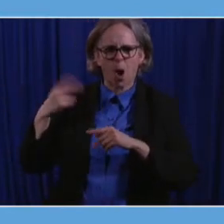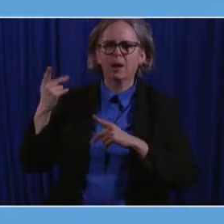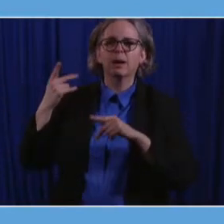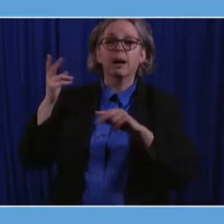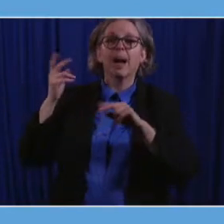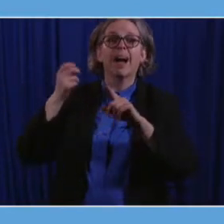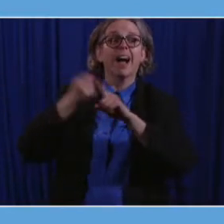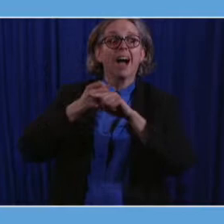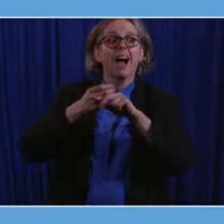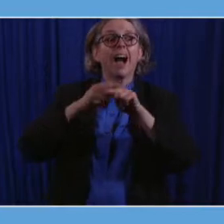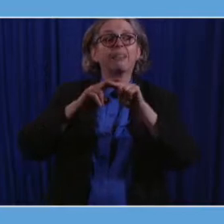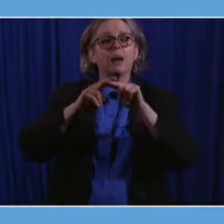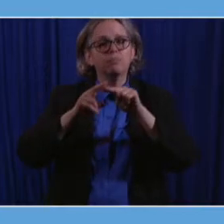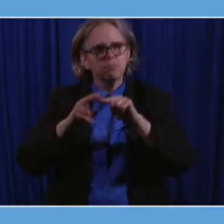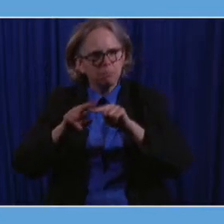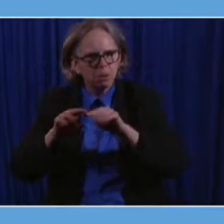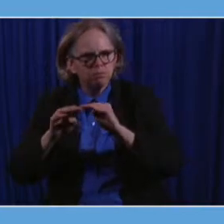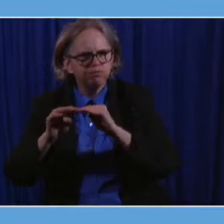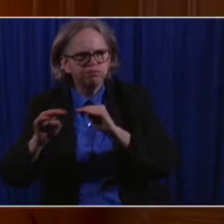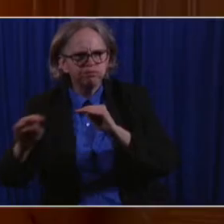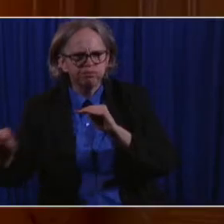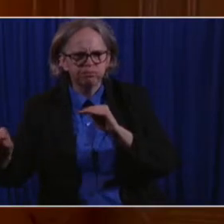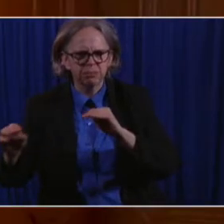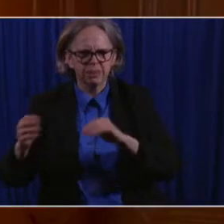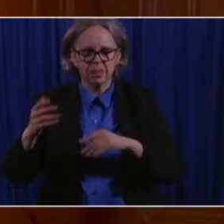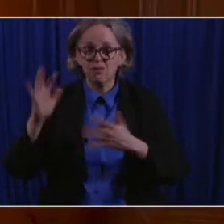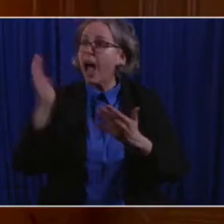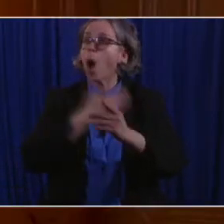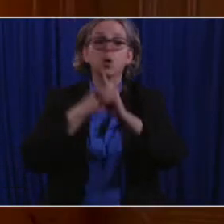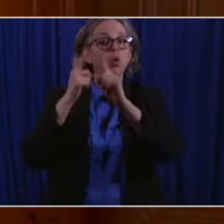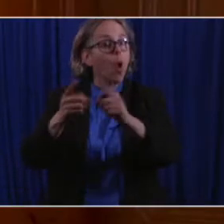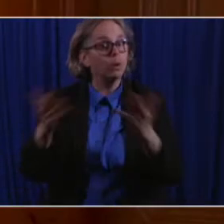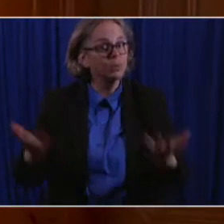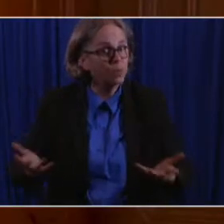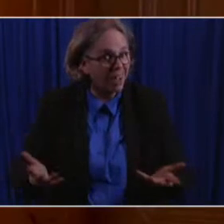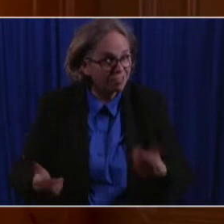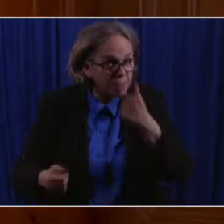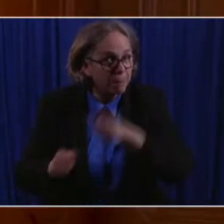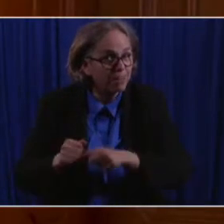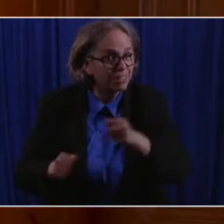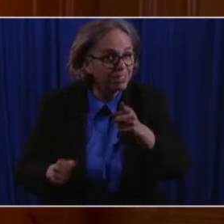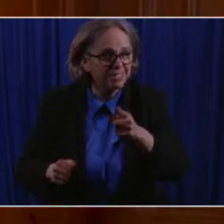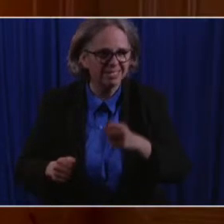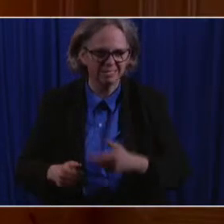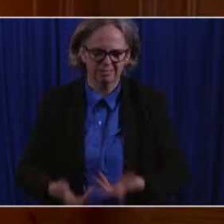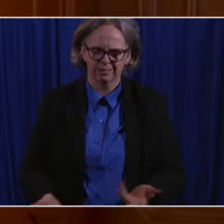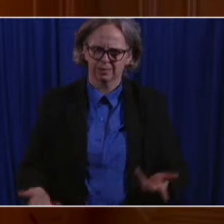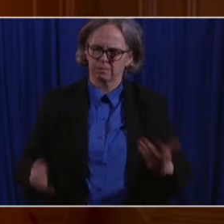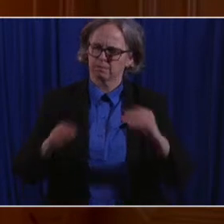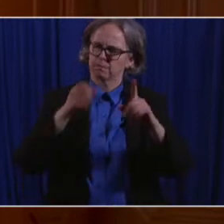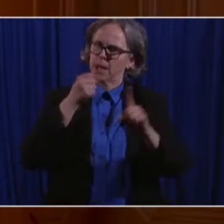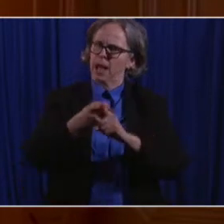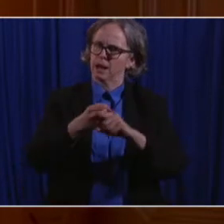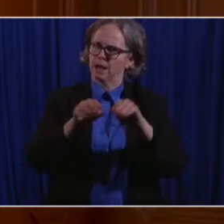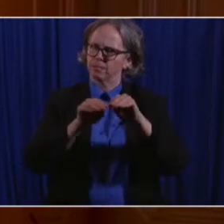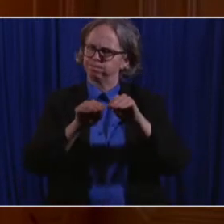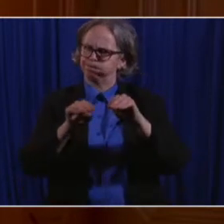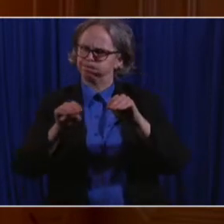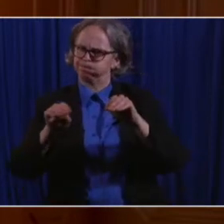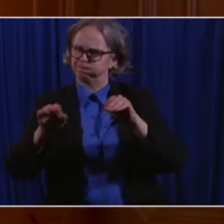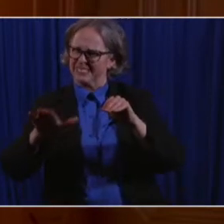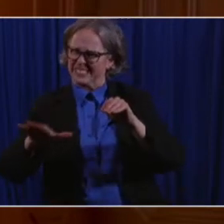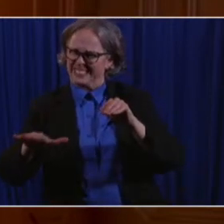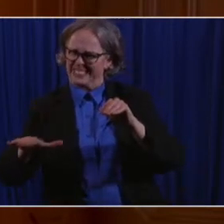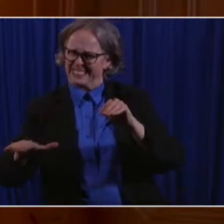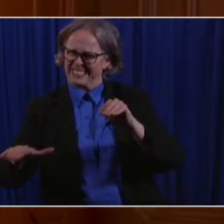goal. And just as the cases have plateaued out, so this number now has plateaued out. For the past few weeks, I've shown you